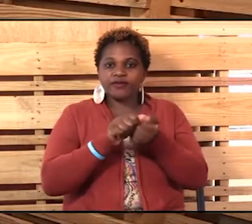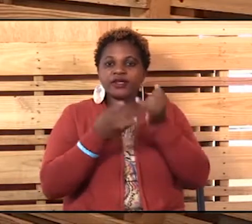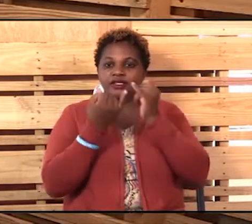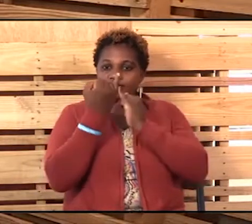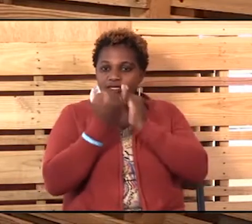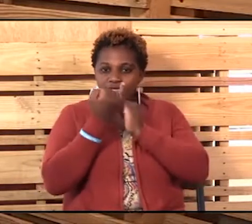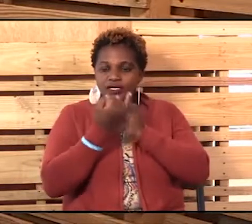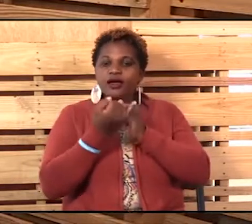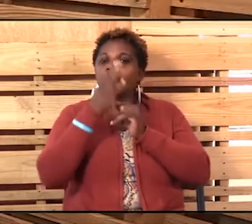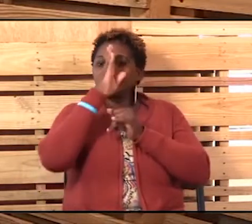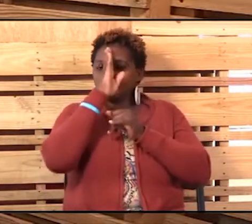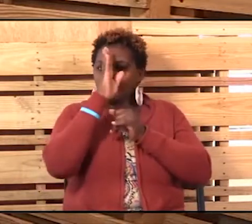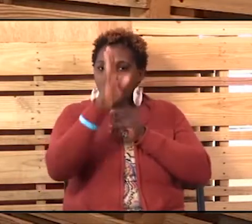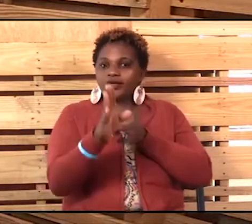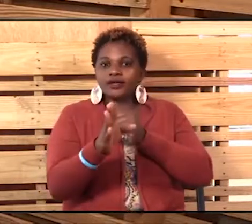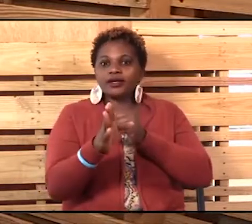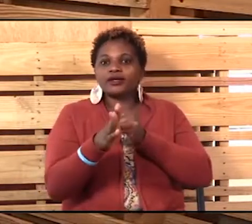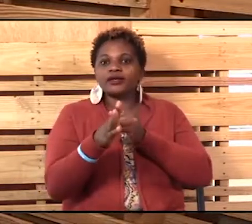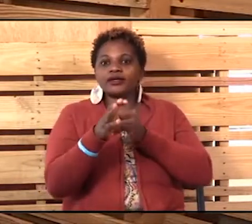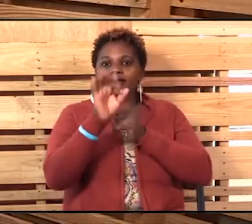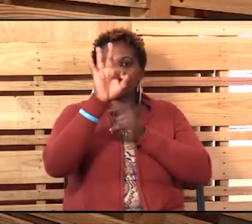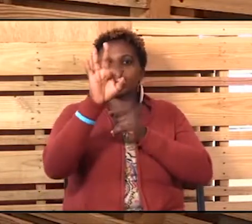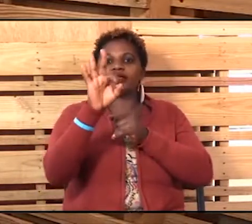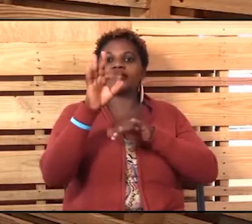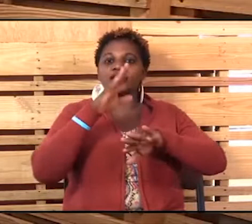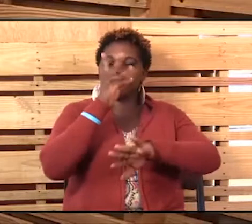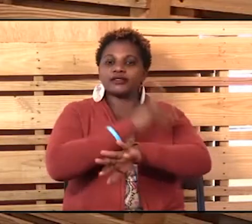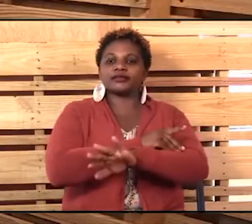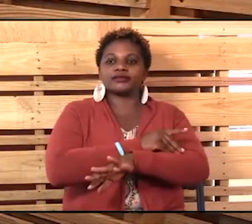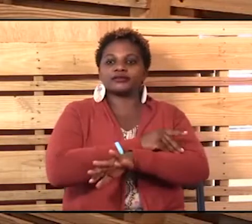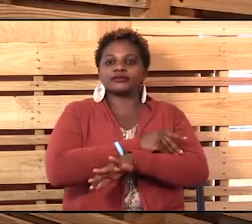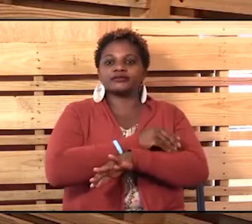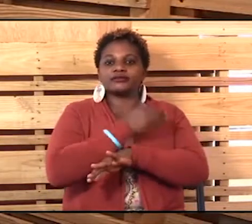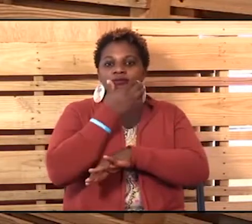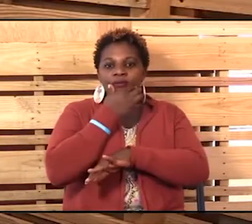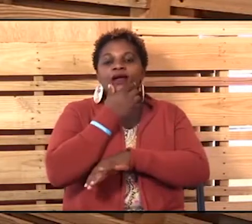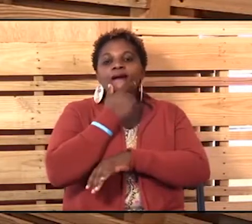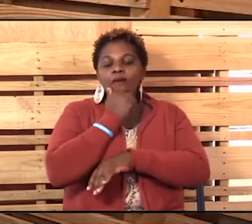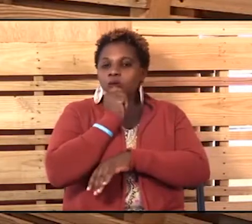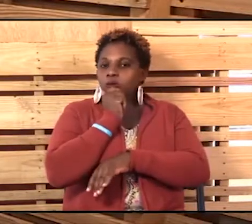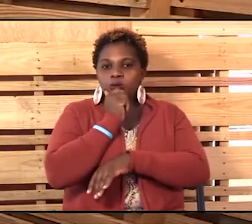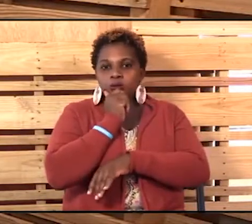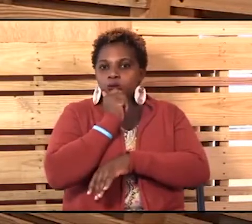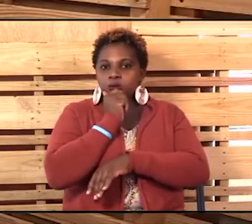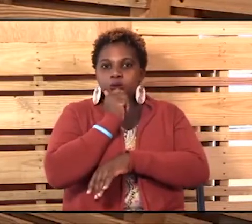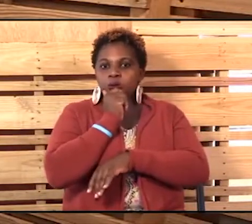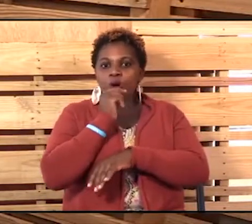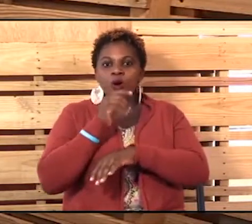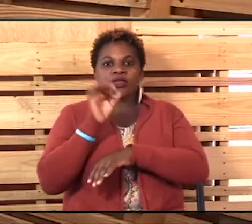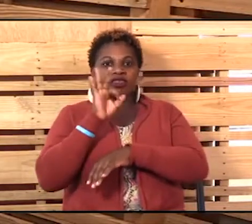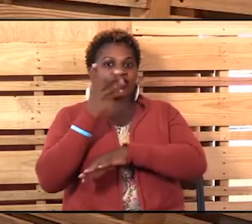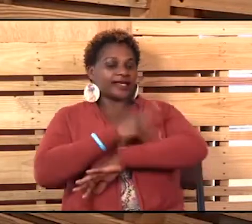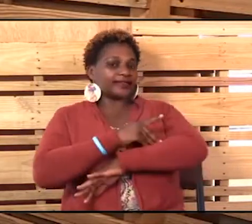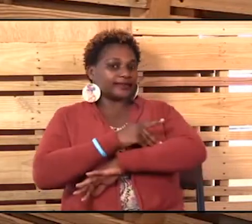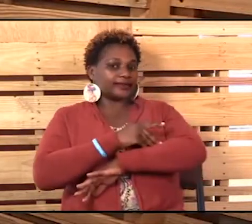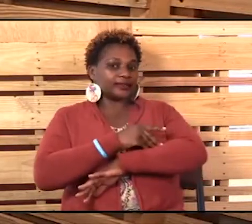Friday, Saturday, Sunday. 3 days. Yes. And so they said, it's 3 days.